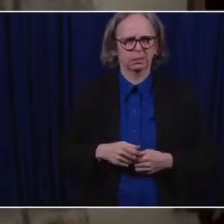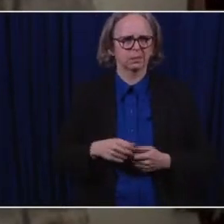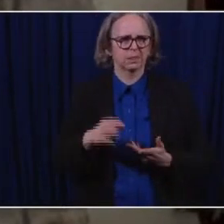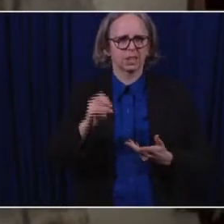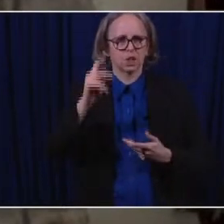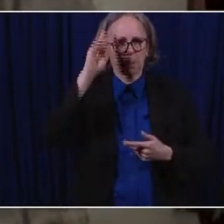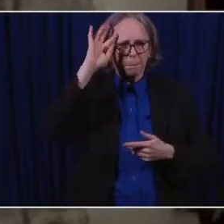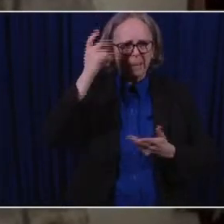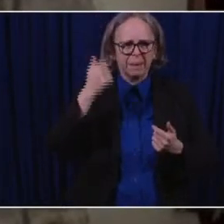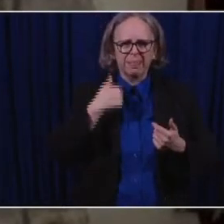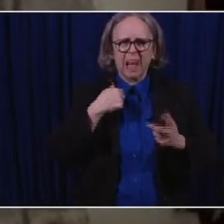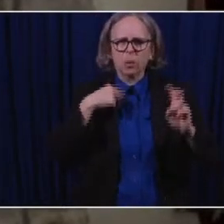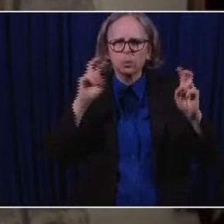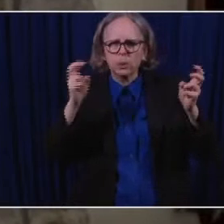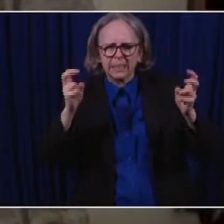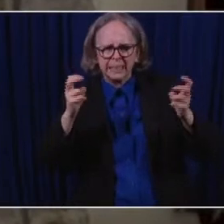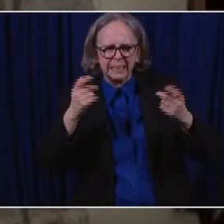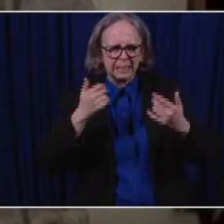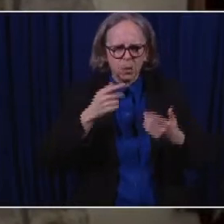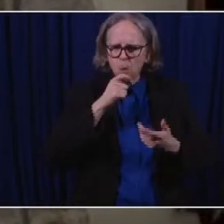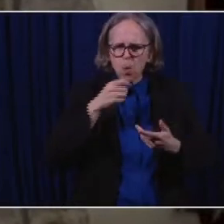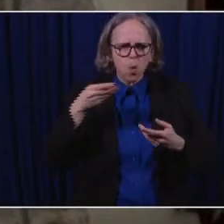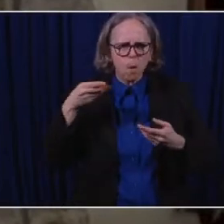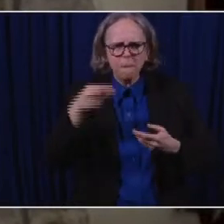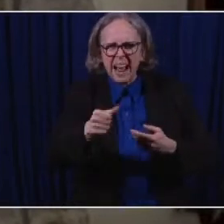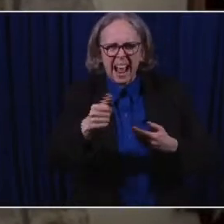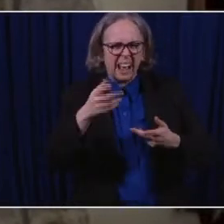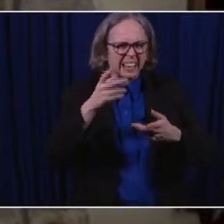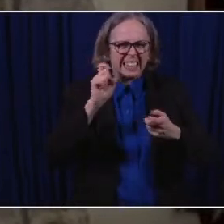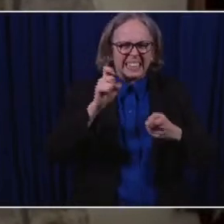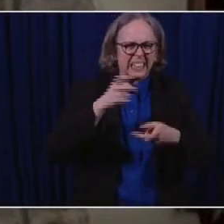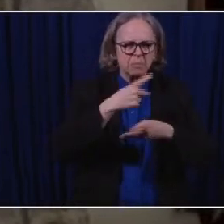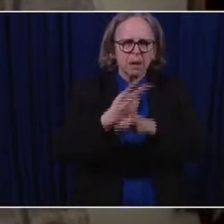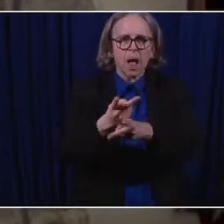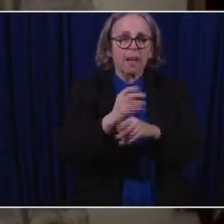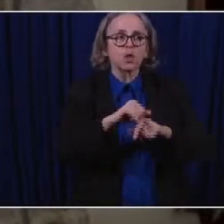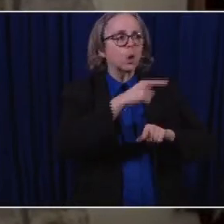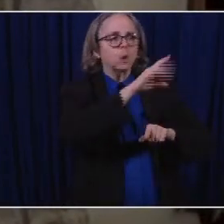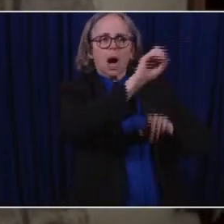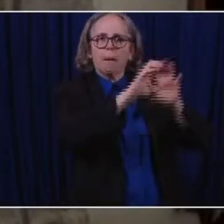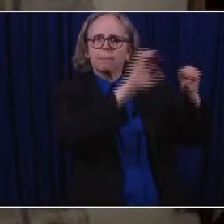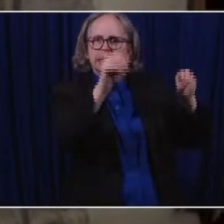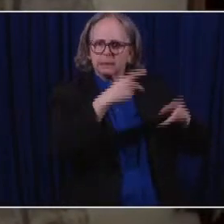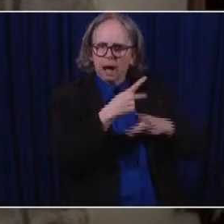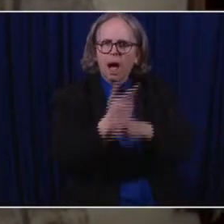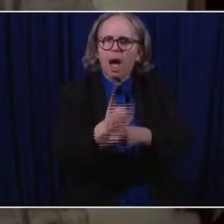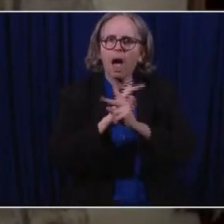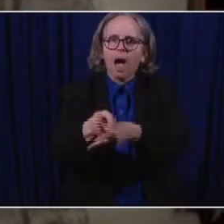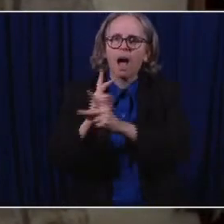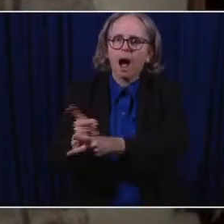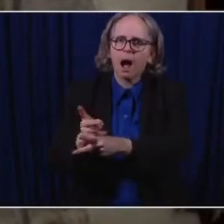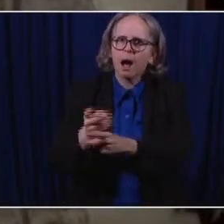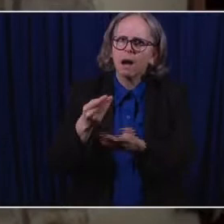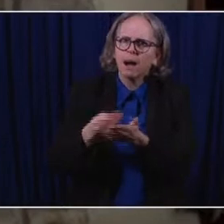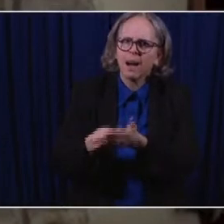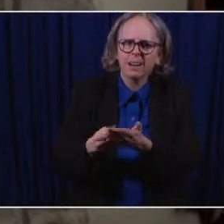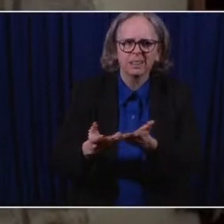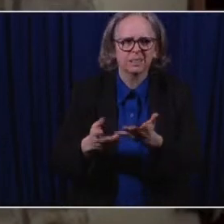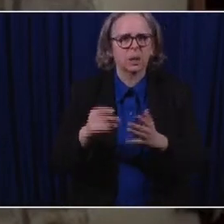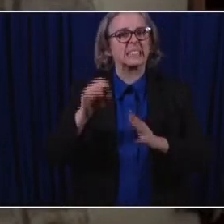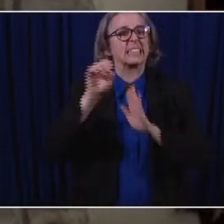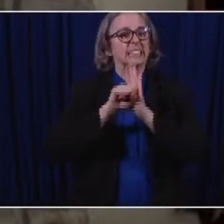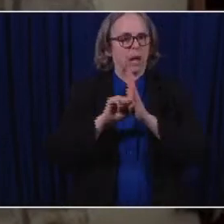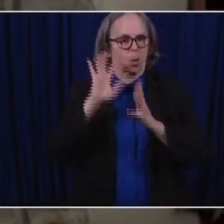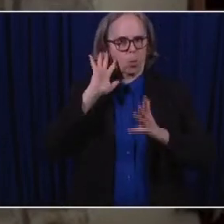is picked up by that company. There are an additional people, though, that will be employed by the state. And